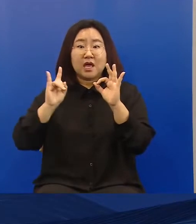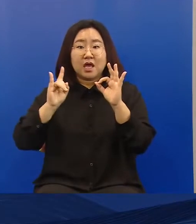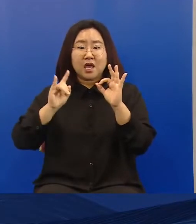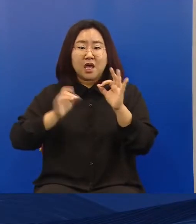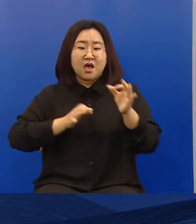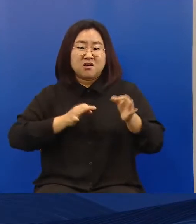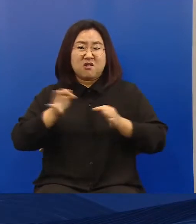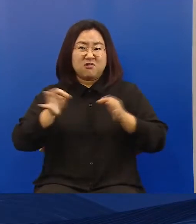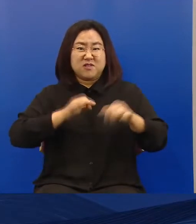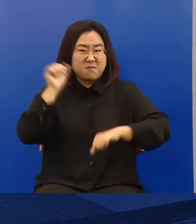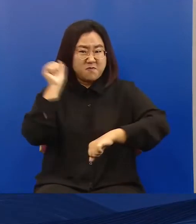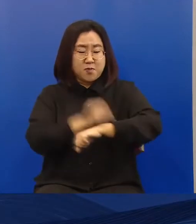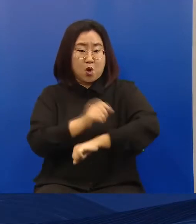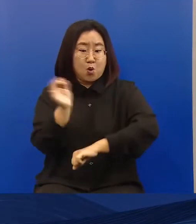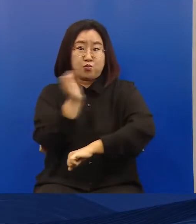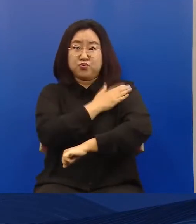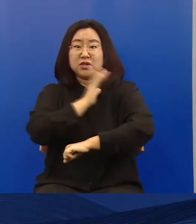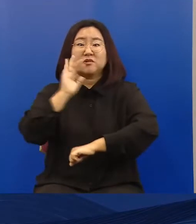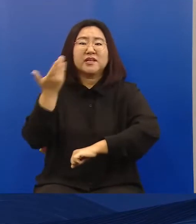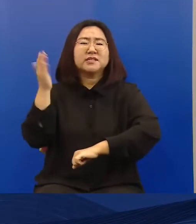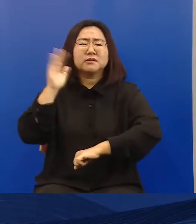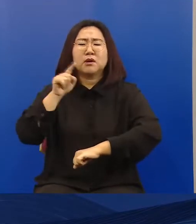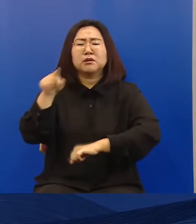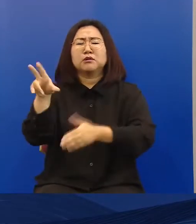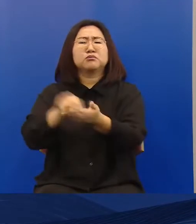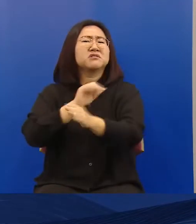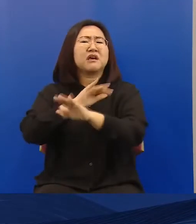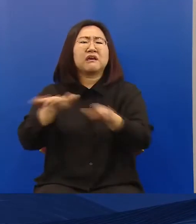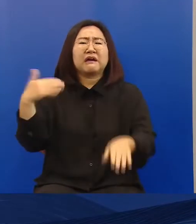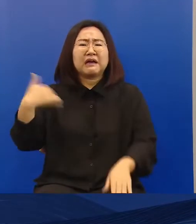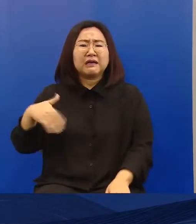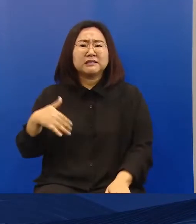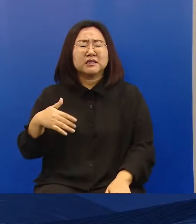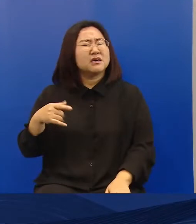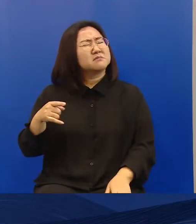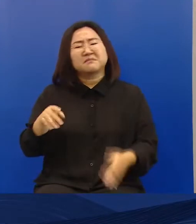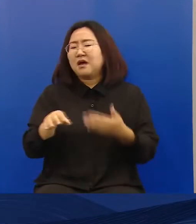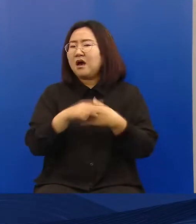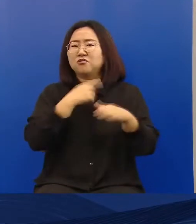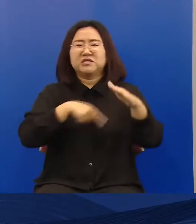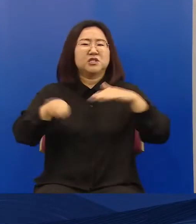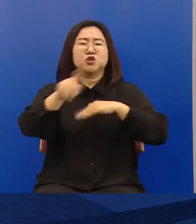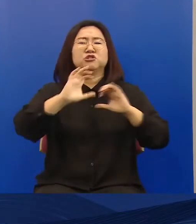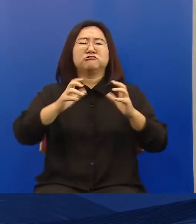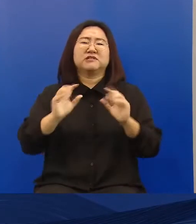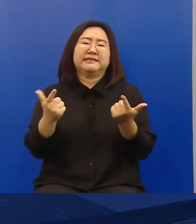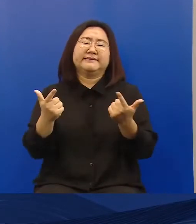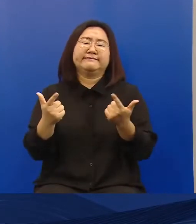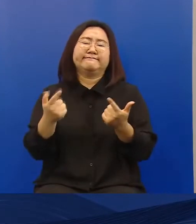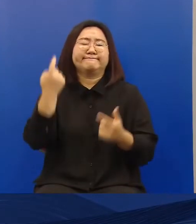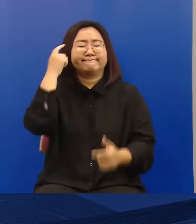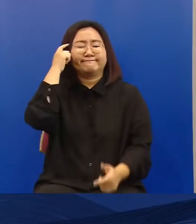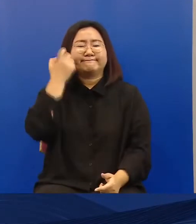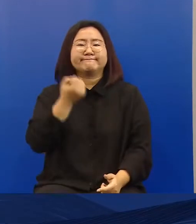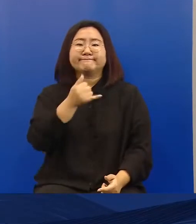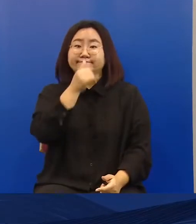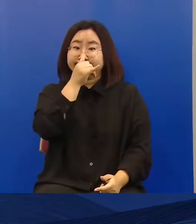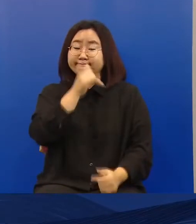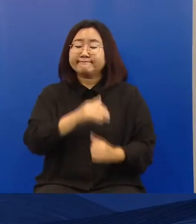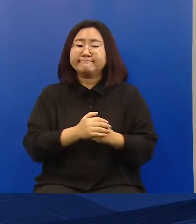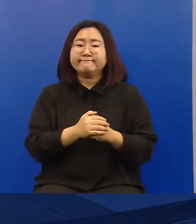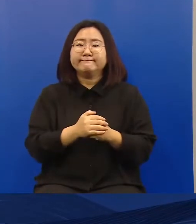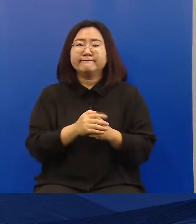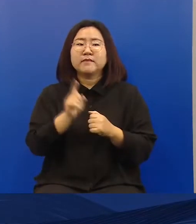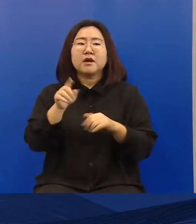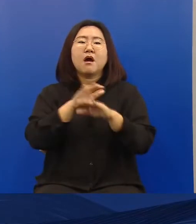Korea is one of the top 10 economic powerhouse. However, if we do not have a decent welfare programs like this, I don't think